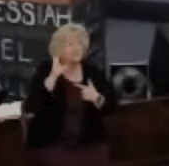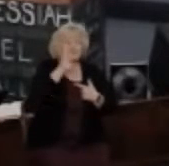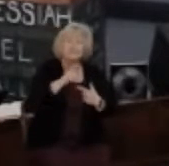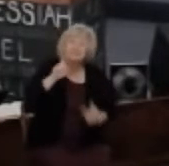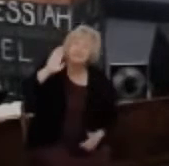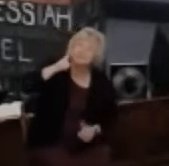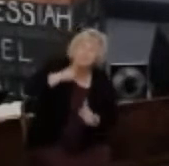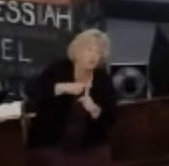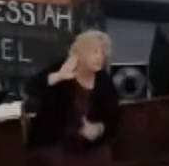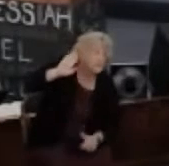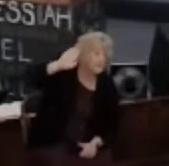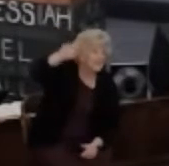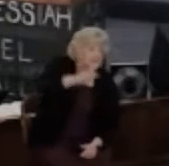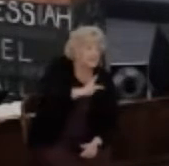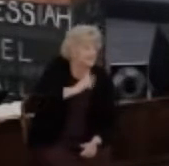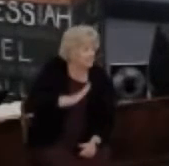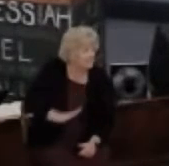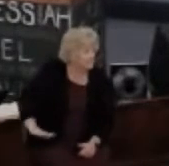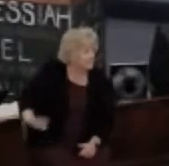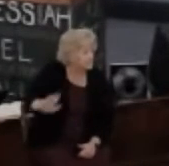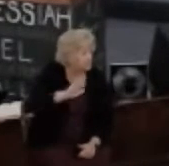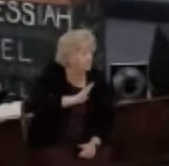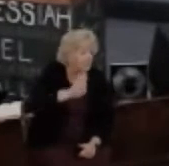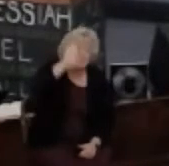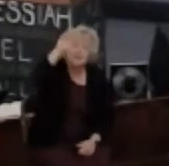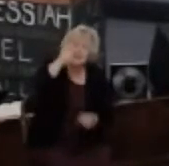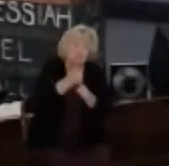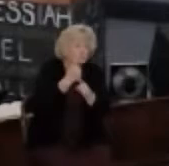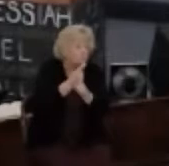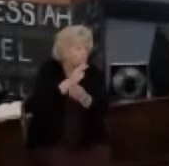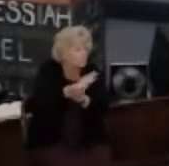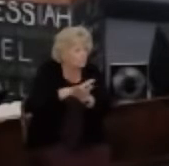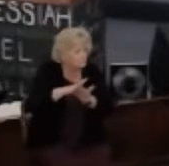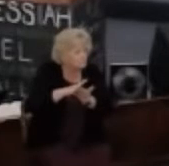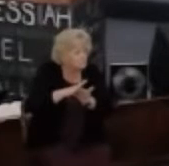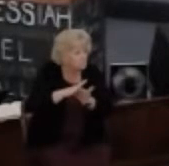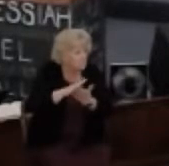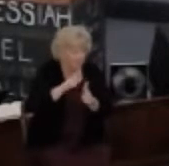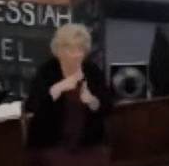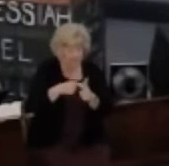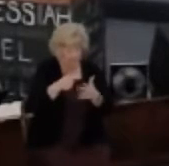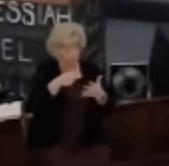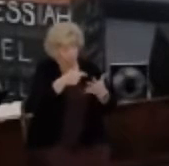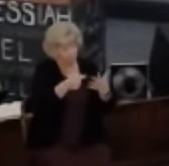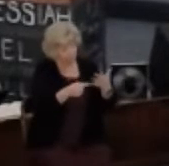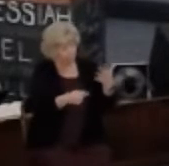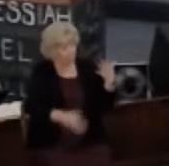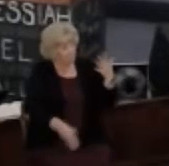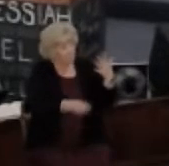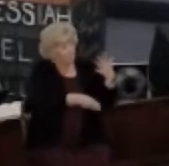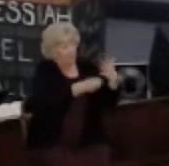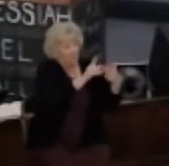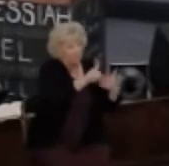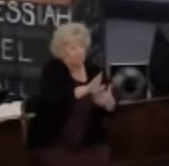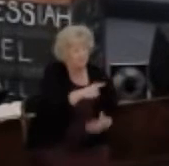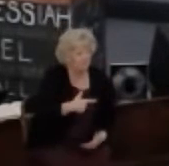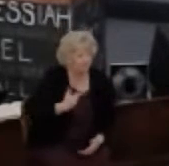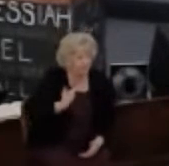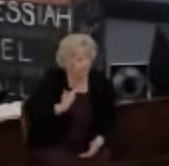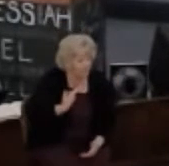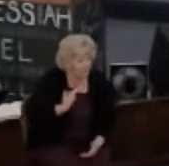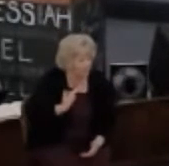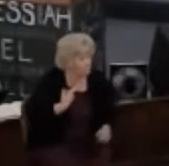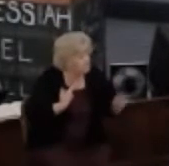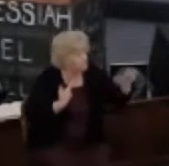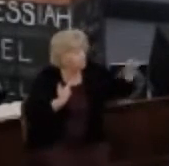his righteousness, then all these things will be provided. It is in the deep that we learn to